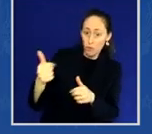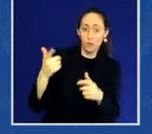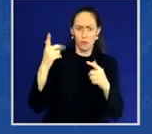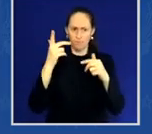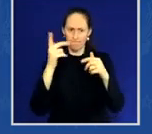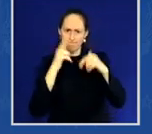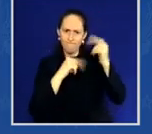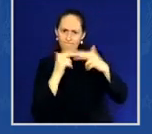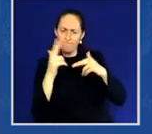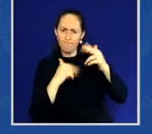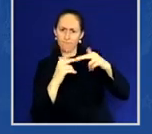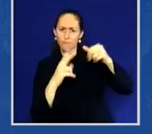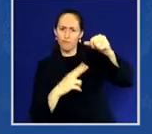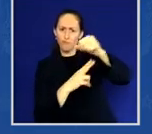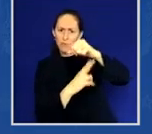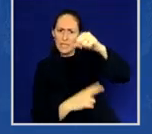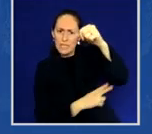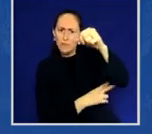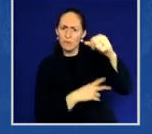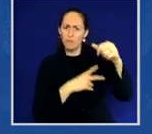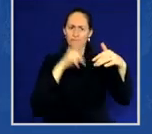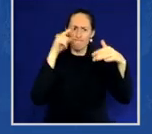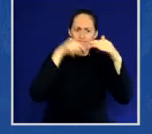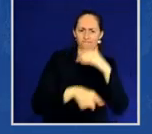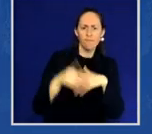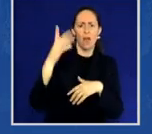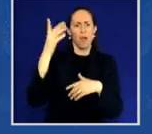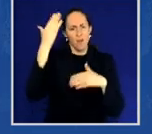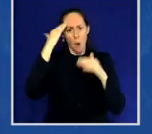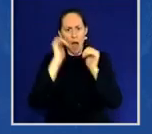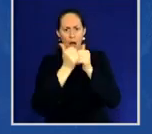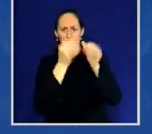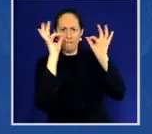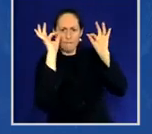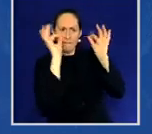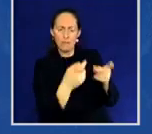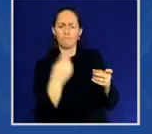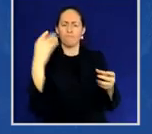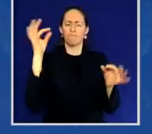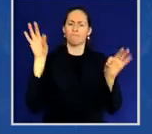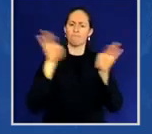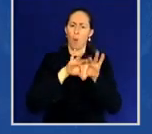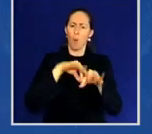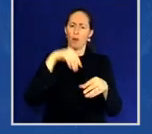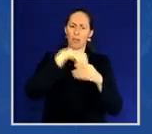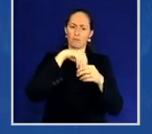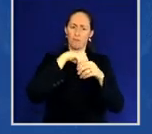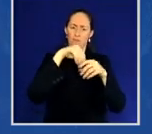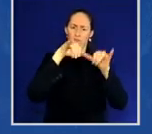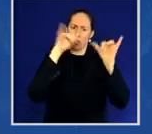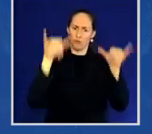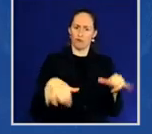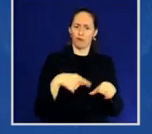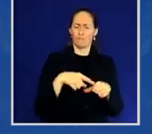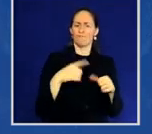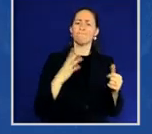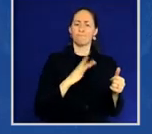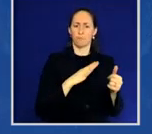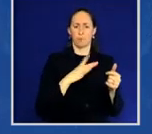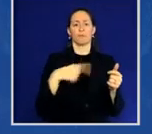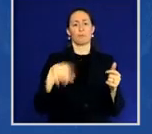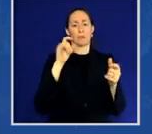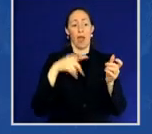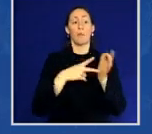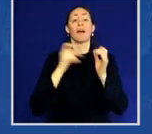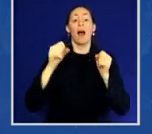stations, and repairing and rebuilding this vital infrastructure. This would allow for the potential to expand passenger